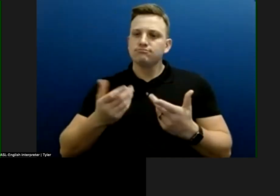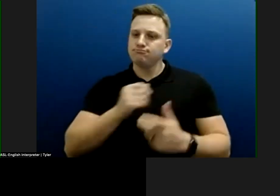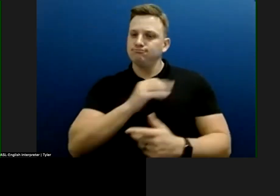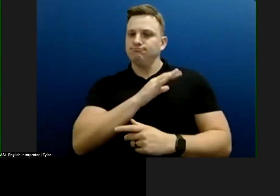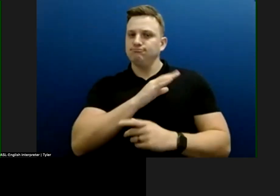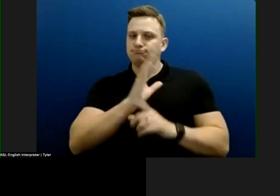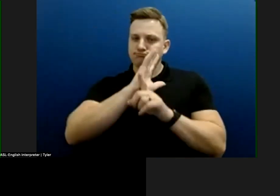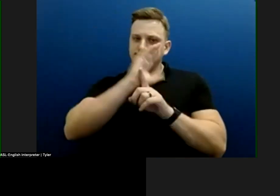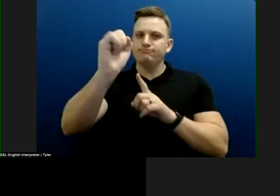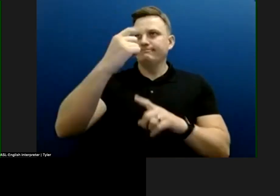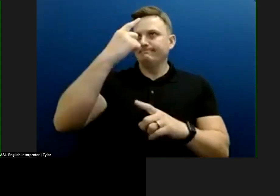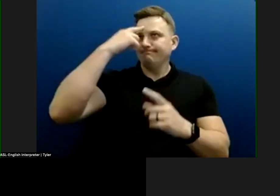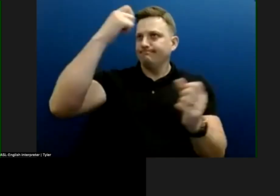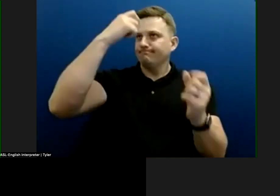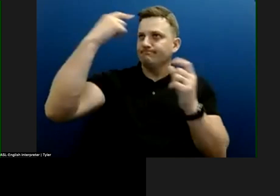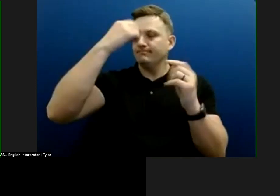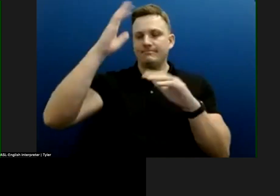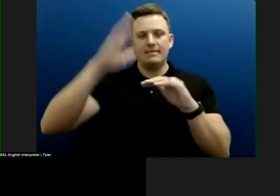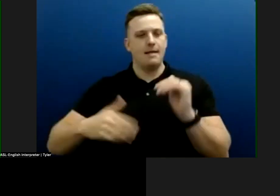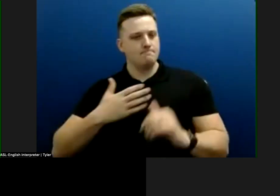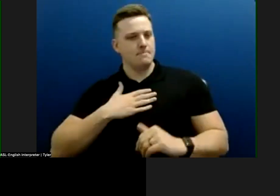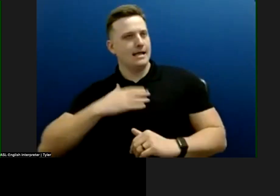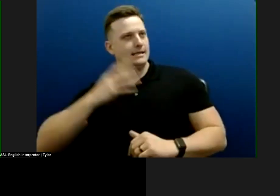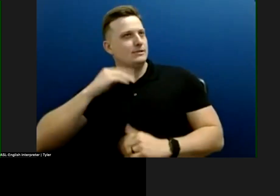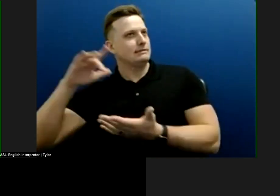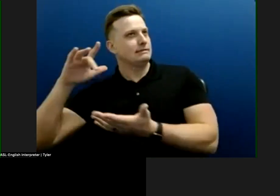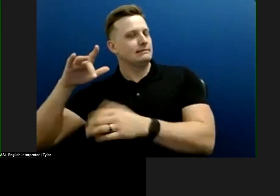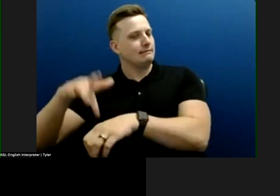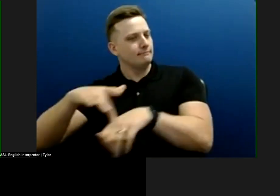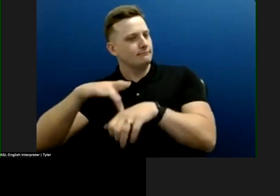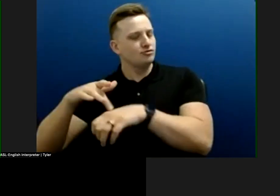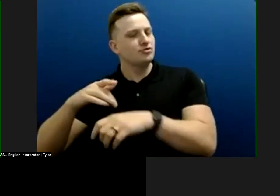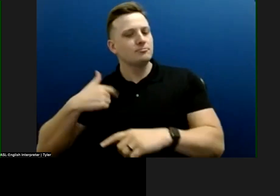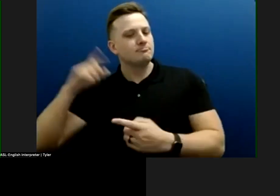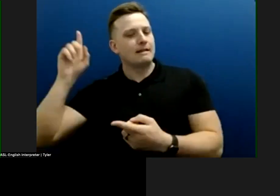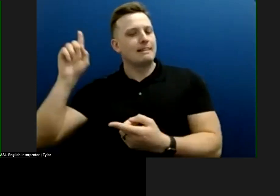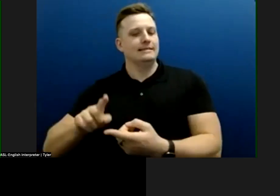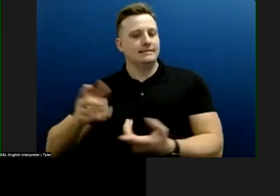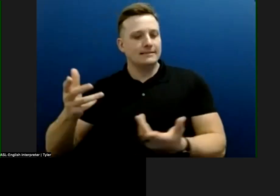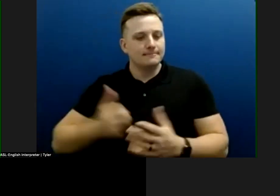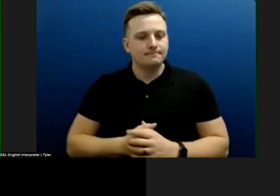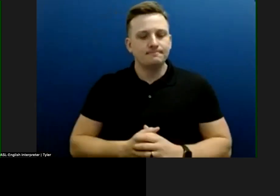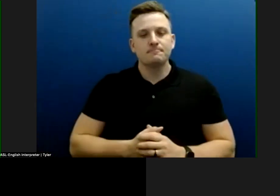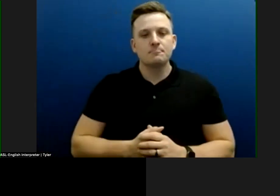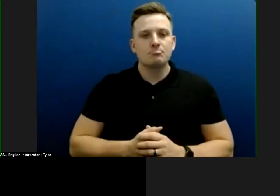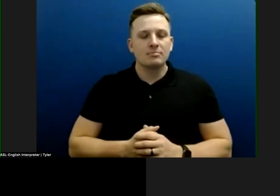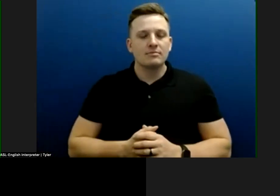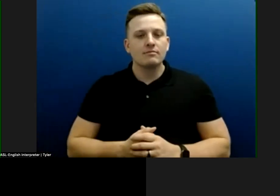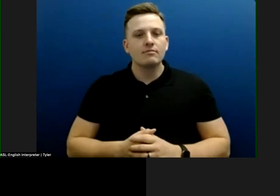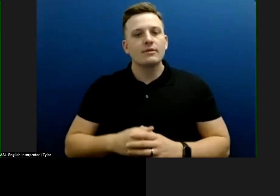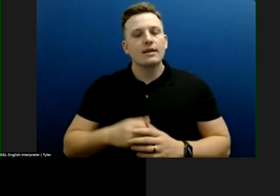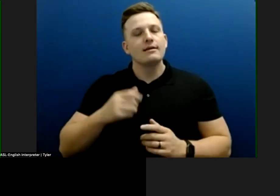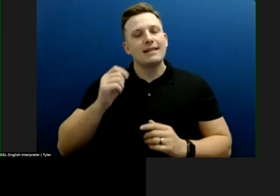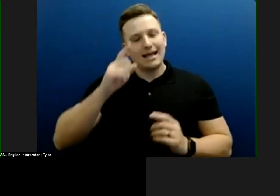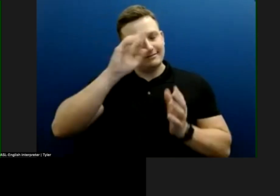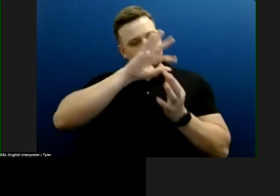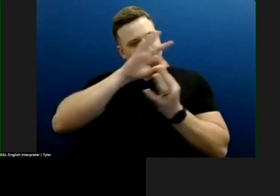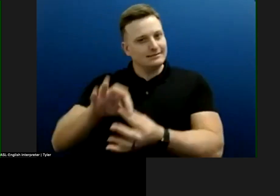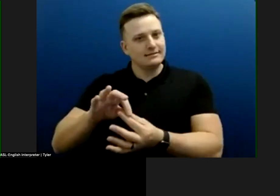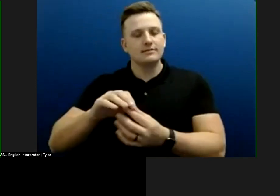than me. And again, that just helps me to go right back to the zone of proximal development,